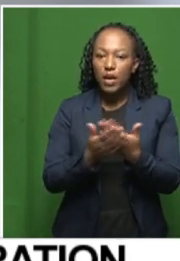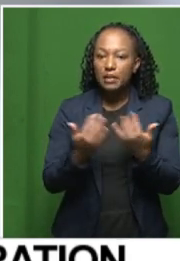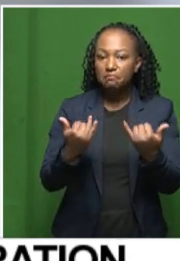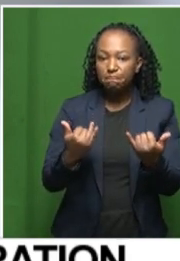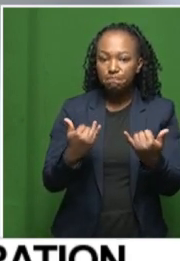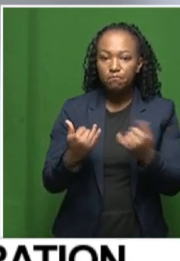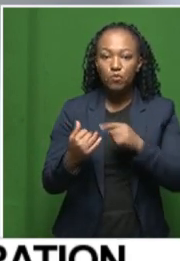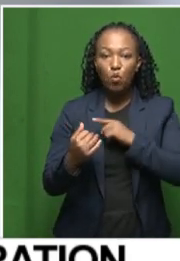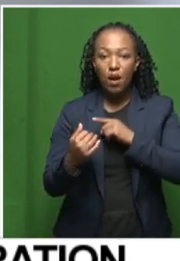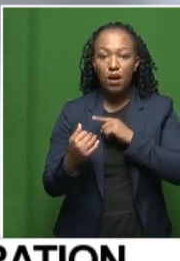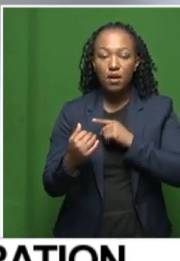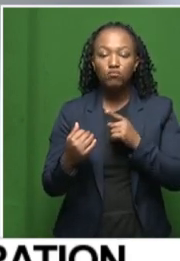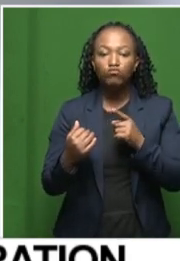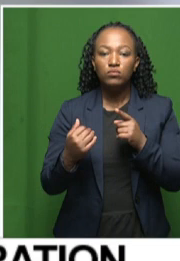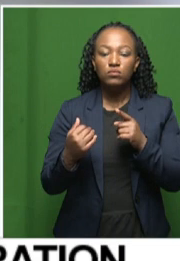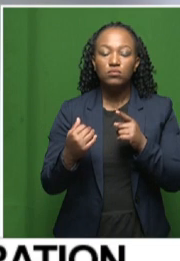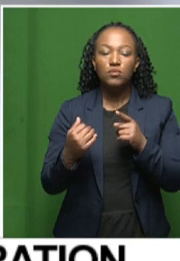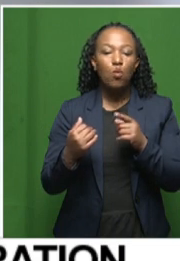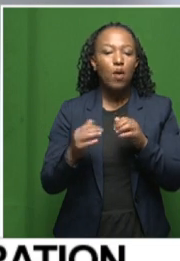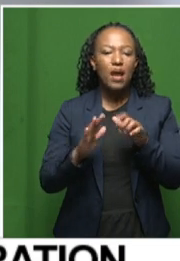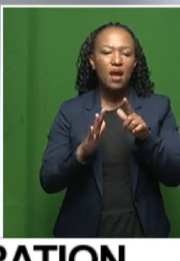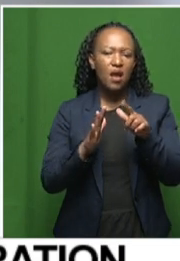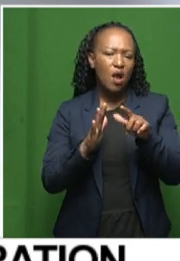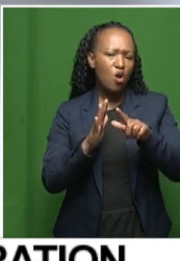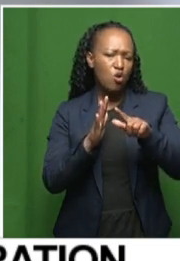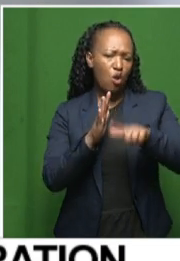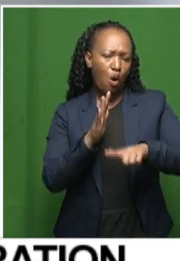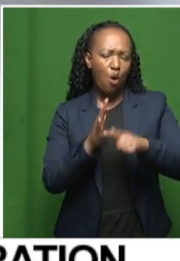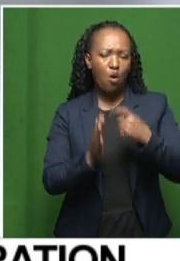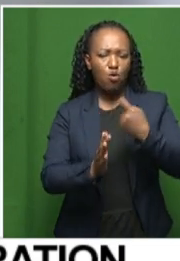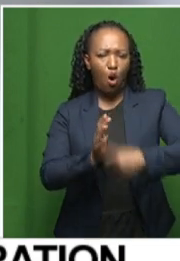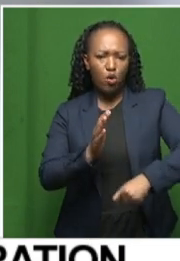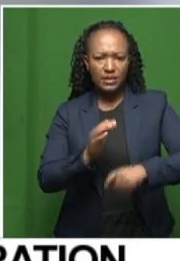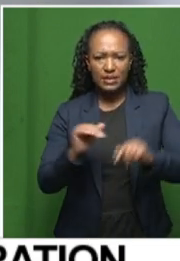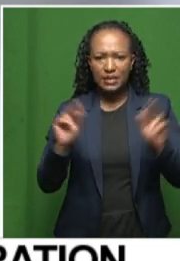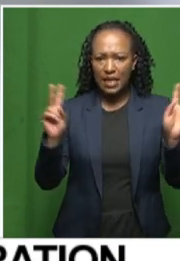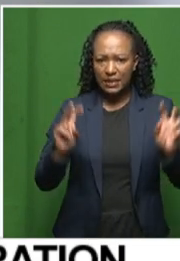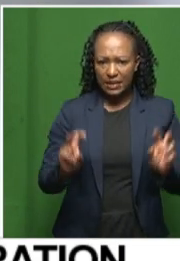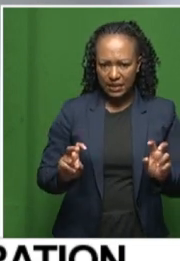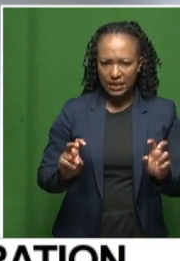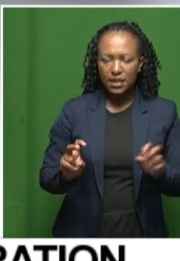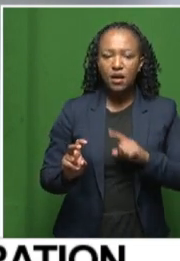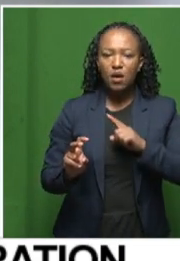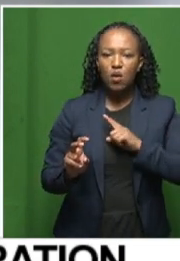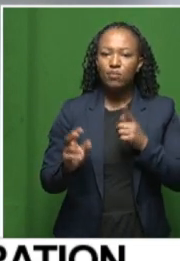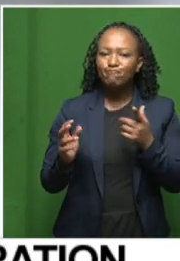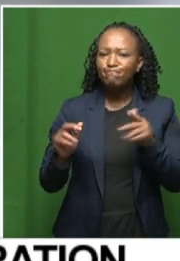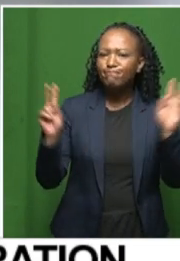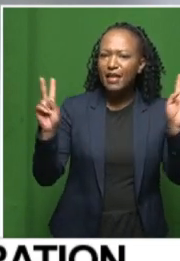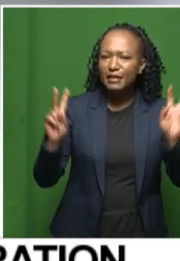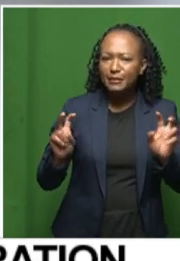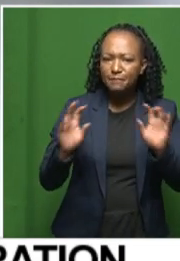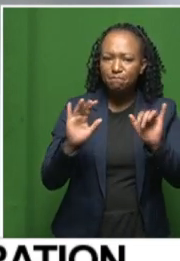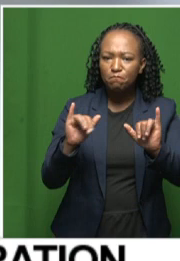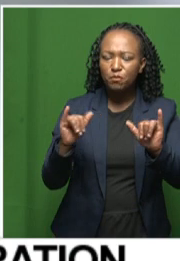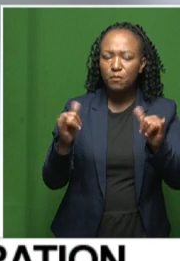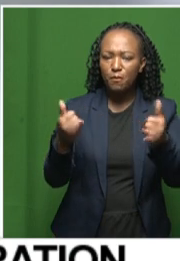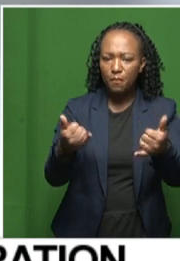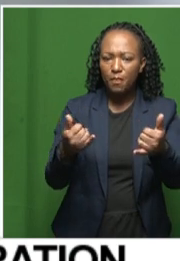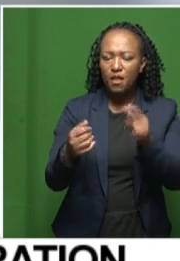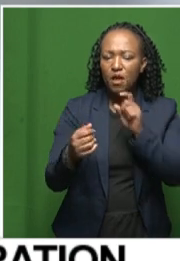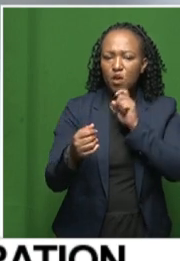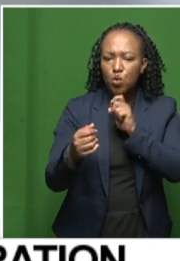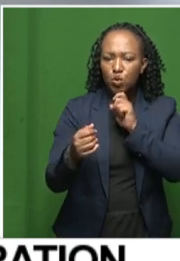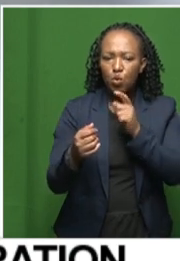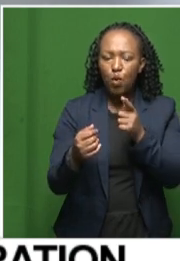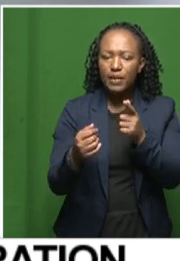low cost DFIs. And we also see that, again, the utility can use, the balance